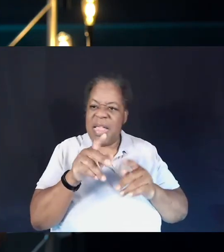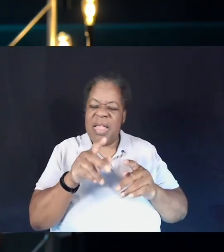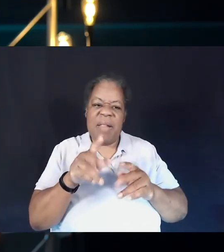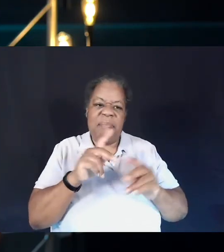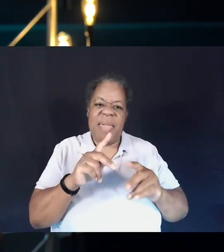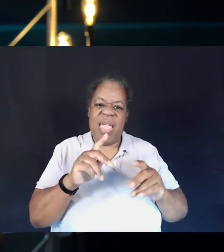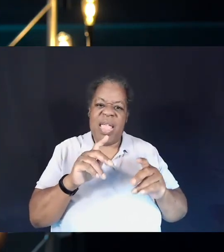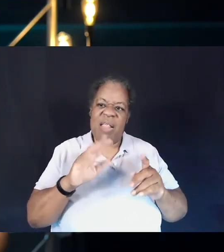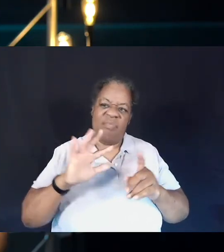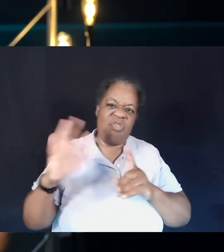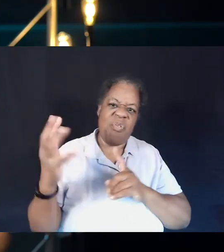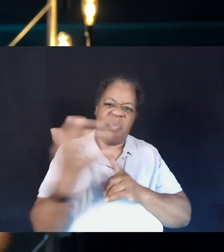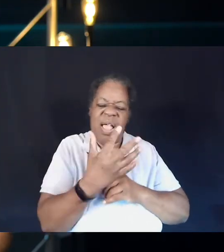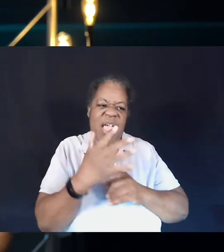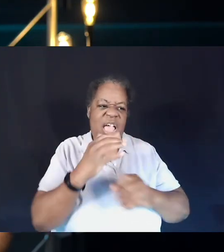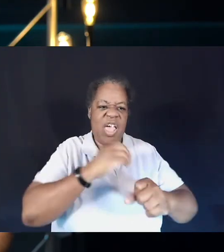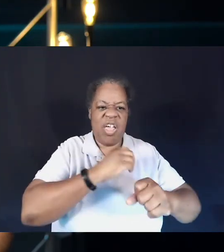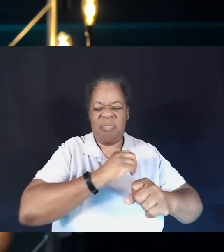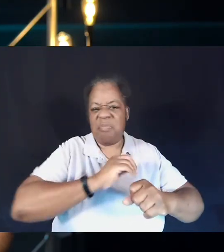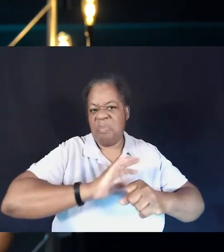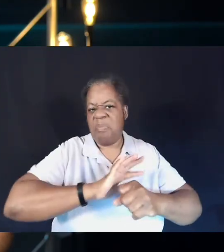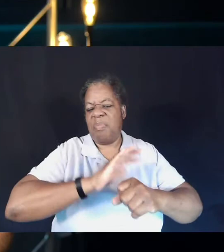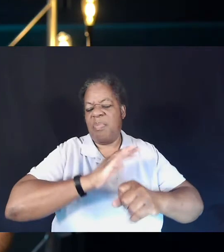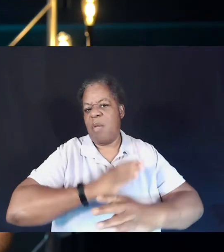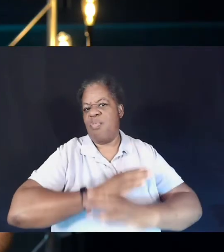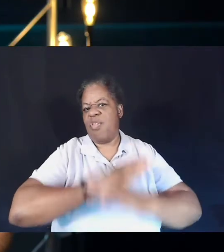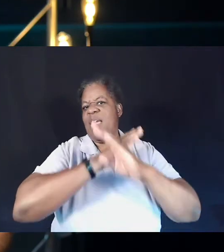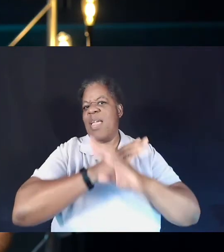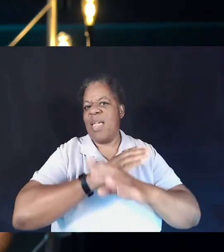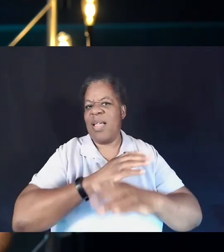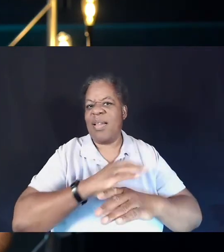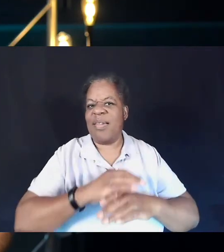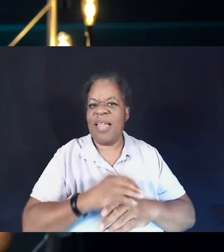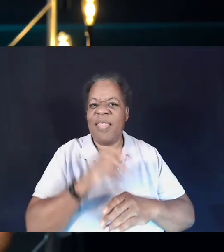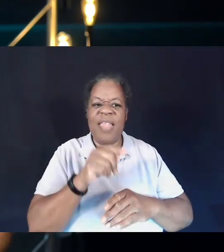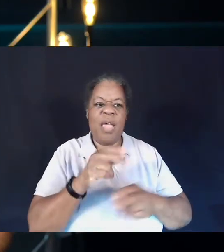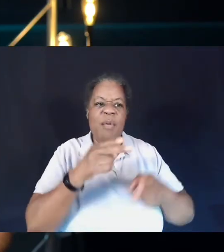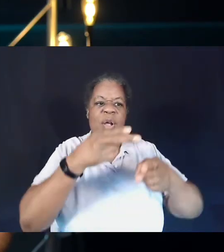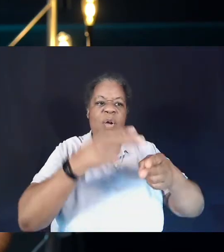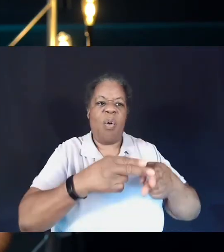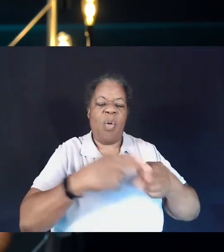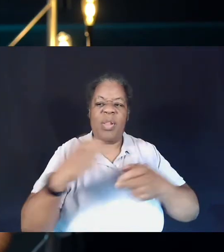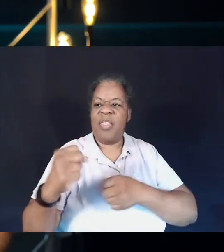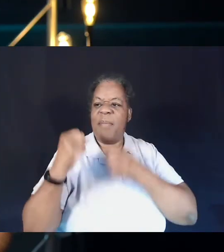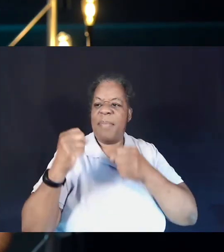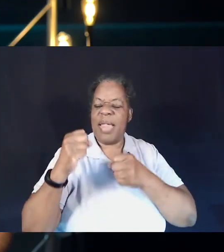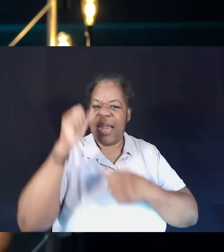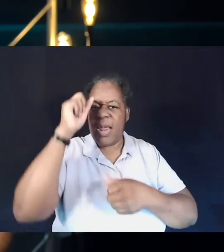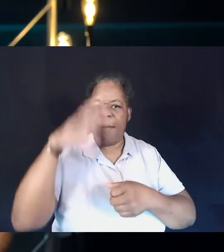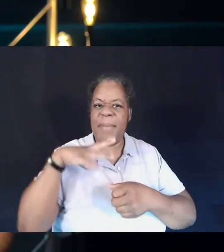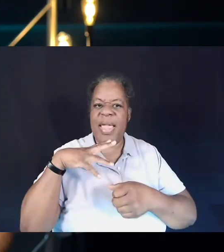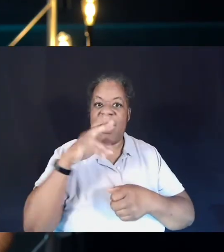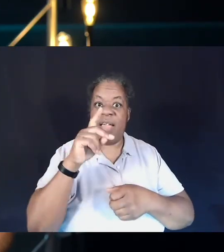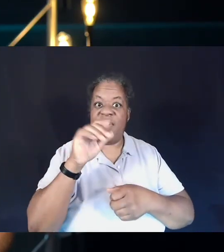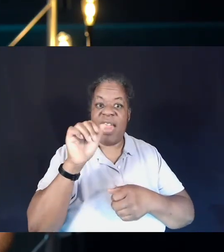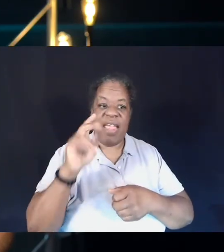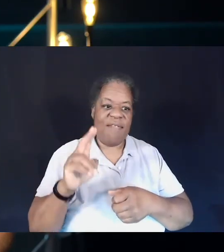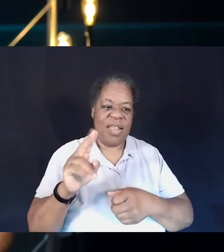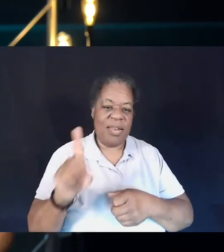him. They died for him. And they were called the mighty men of David. And Uriah is one of these mighty